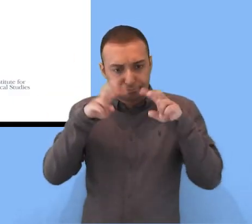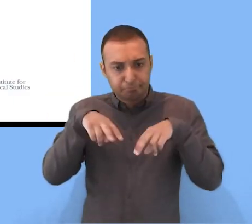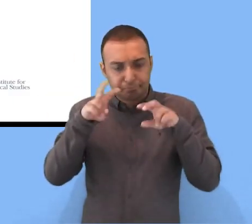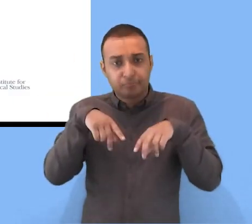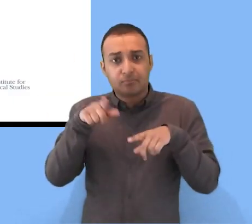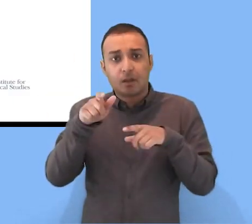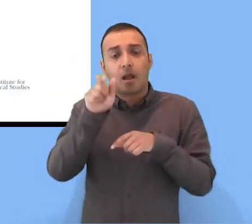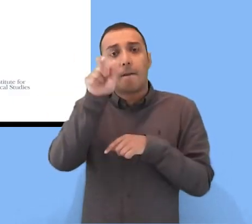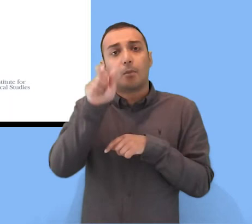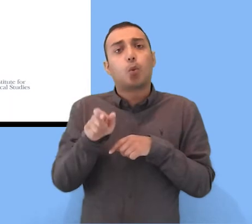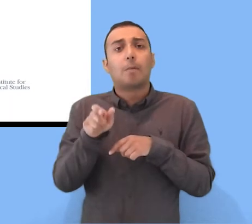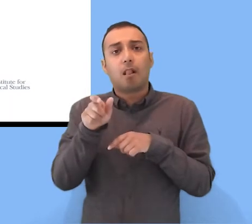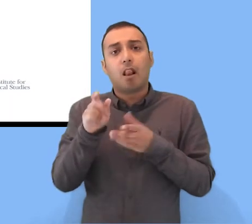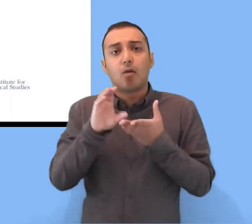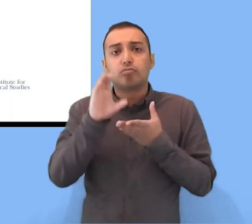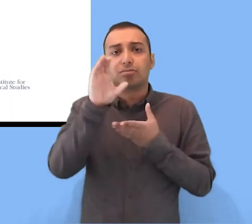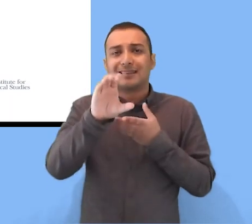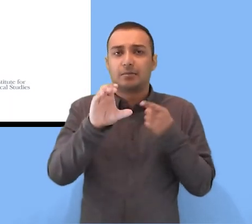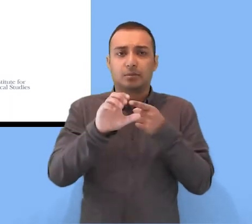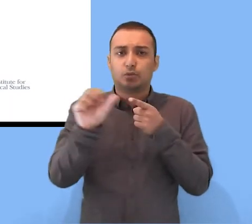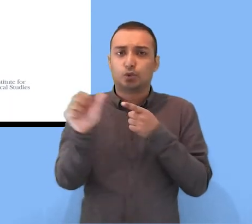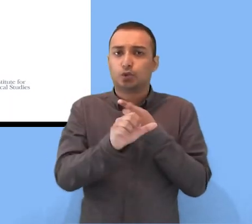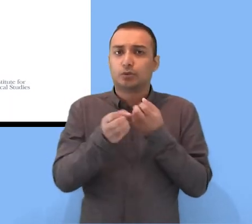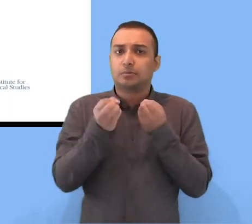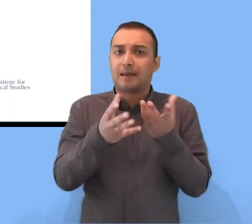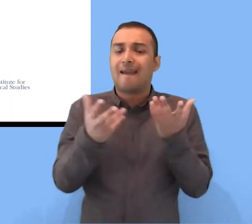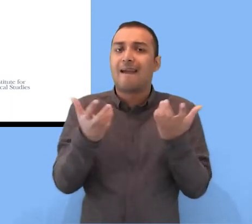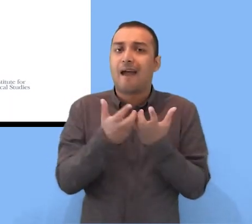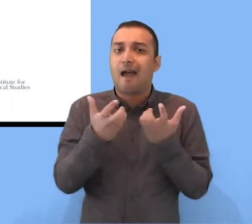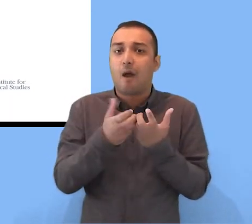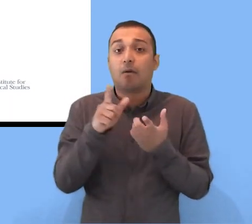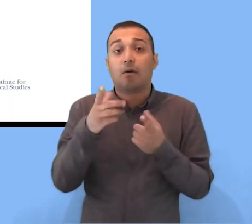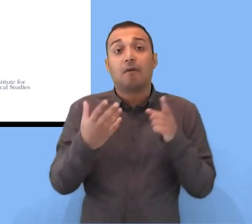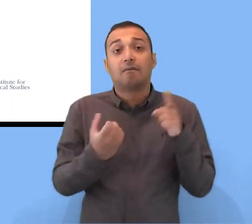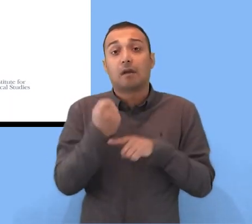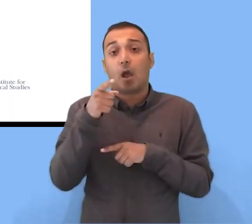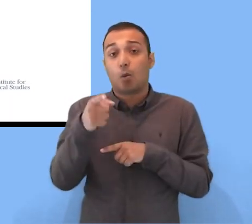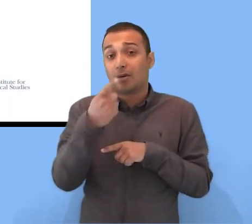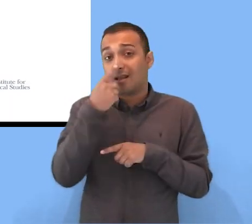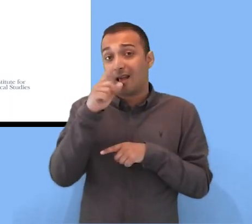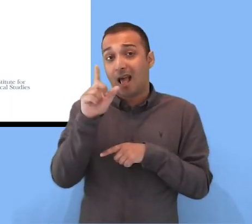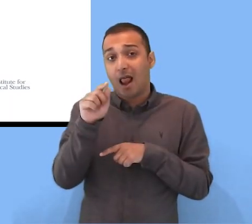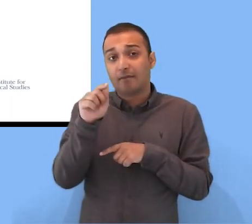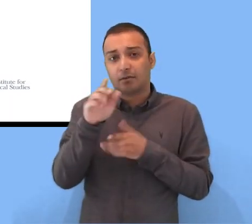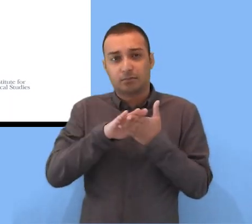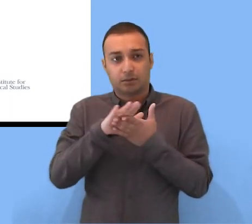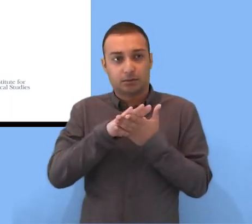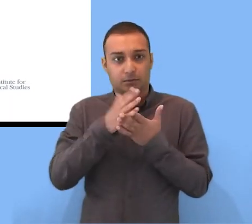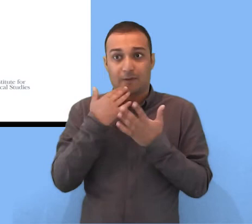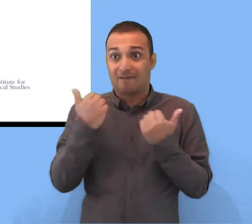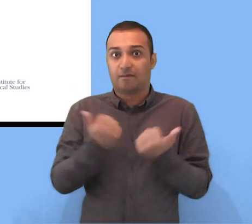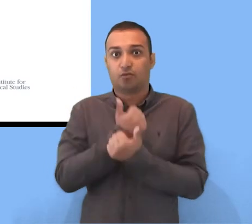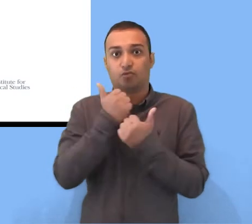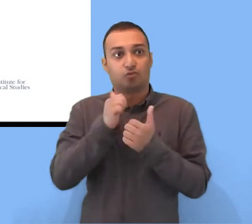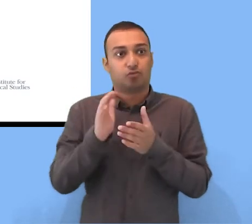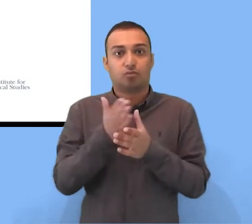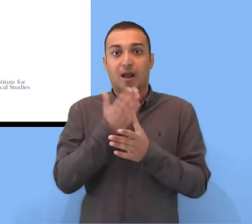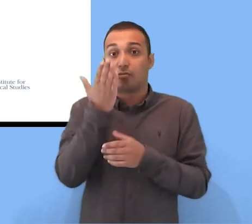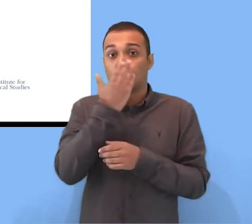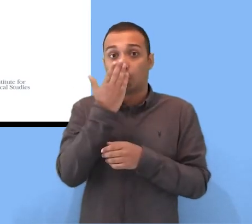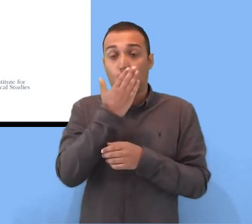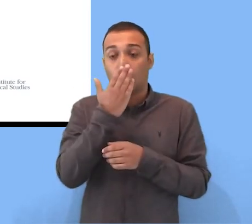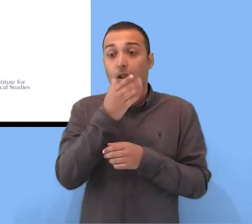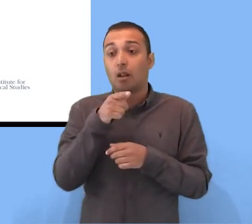spent. And what they found is at the age of 11, so at the end of primary school, only 14% of the